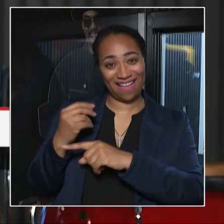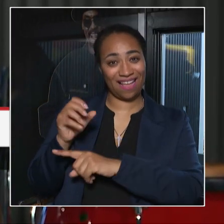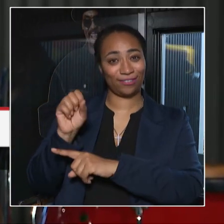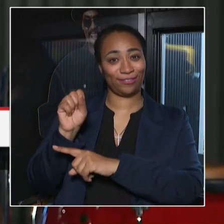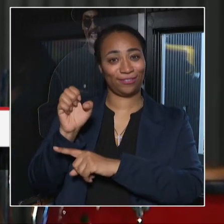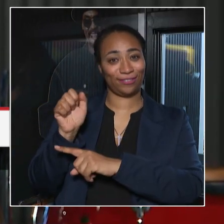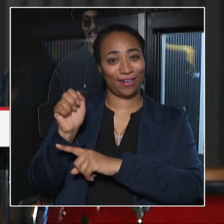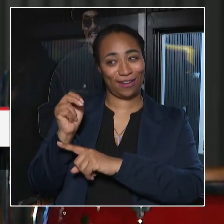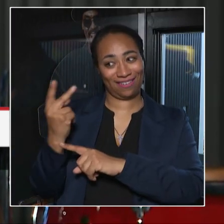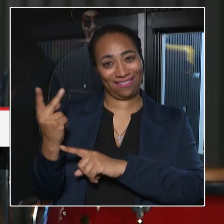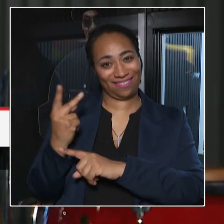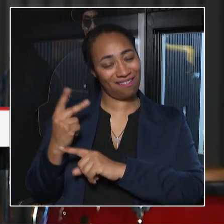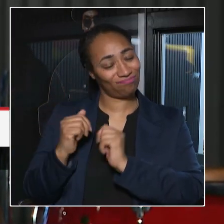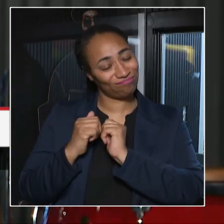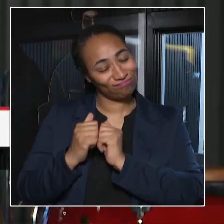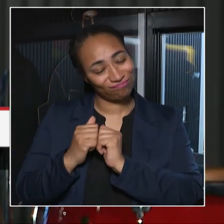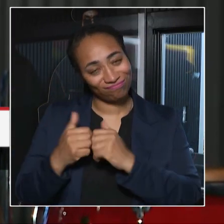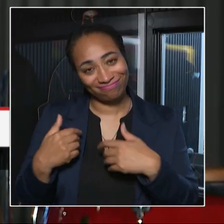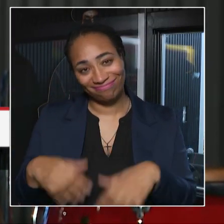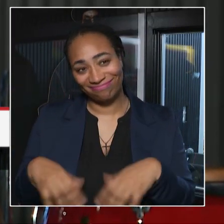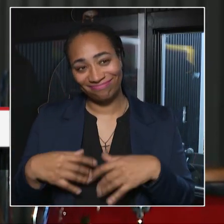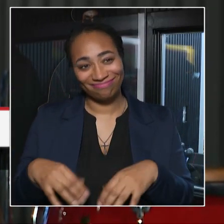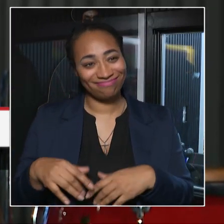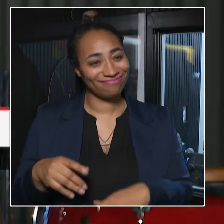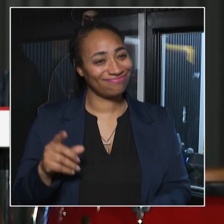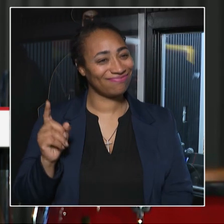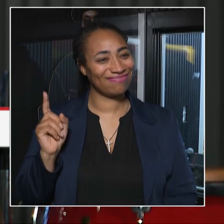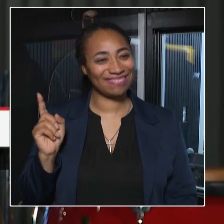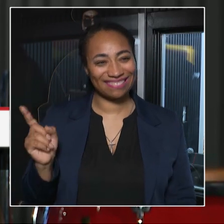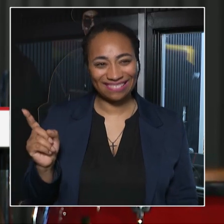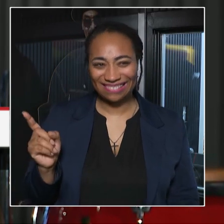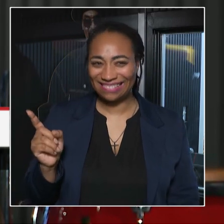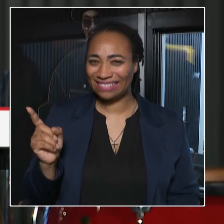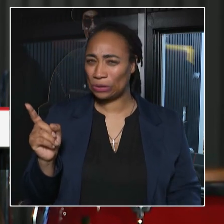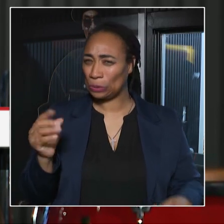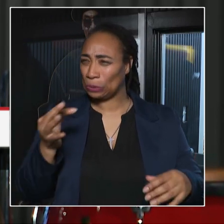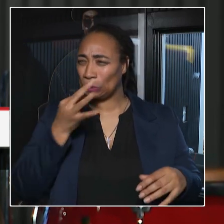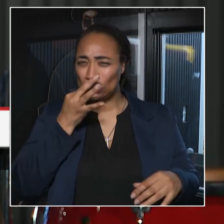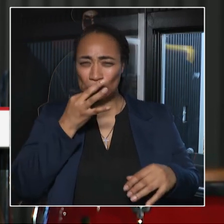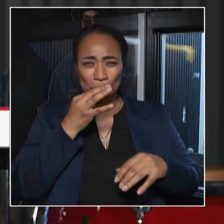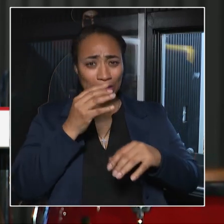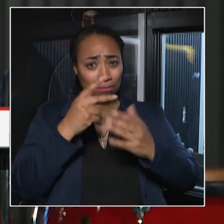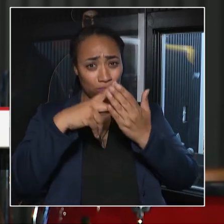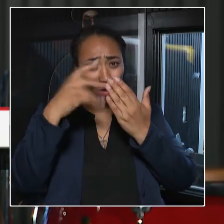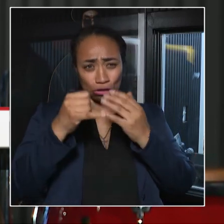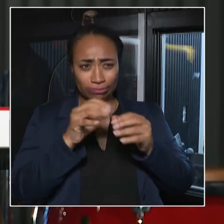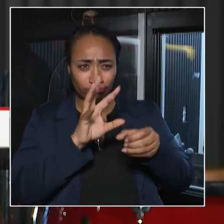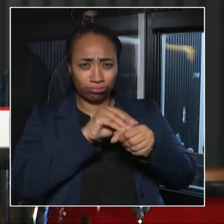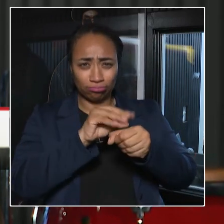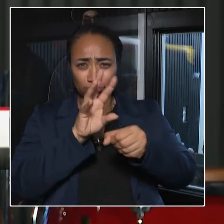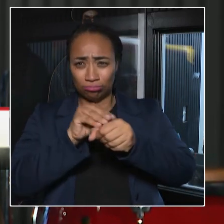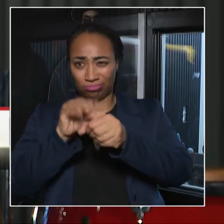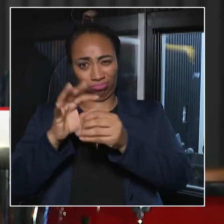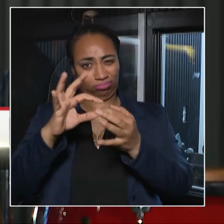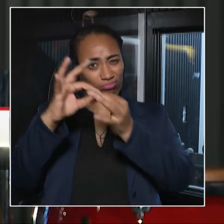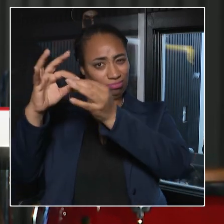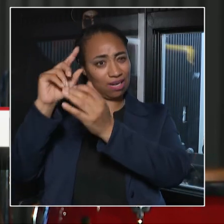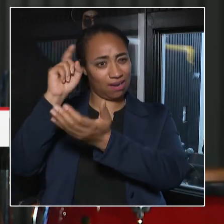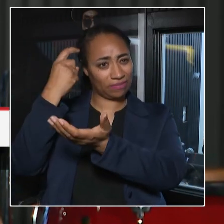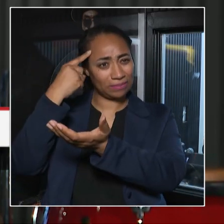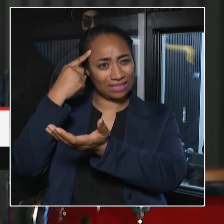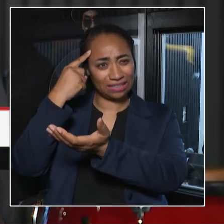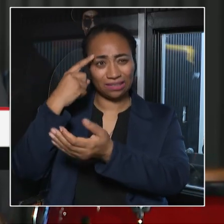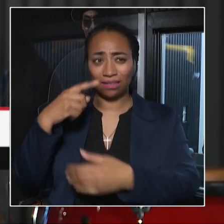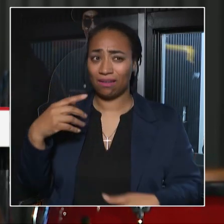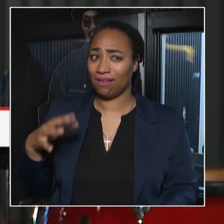lot, Sean Sanders, a project for DC government. And he was like, Mo, I'll do anything for you, because I